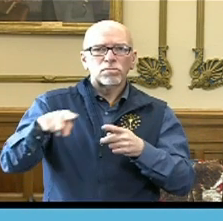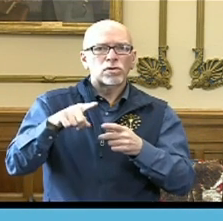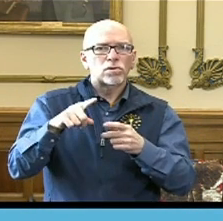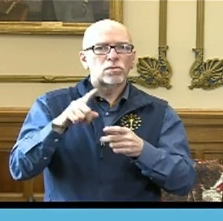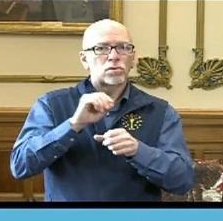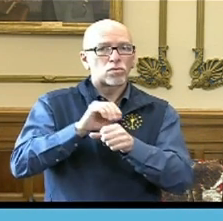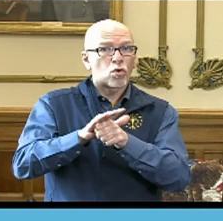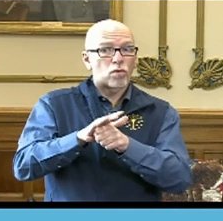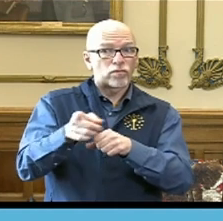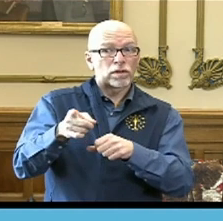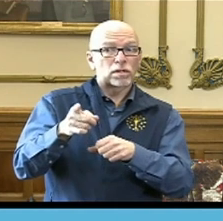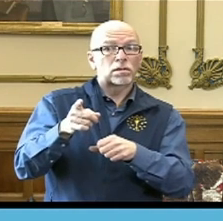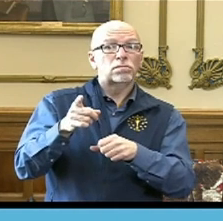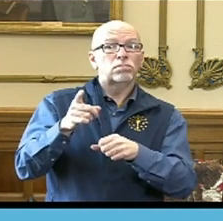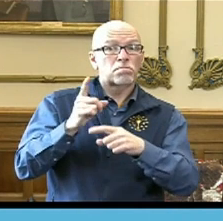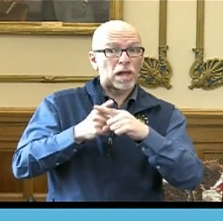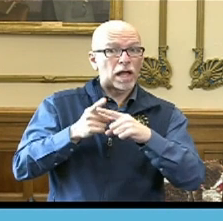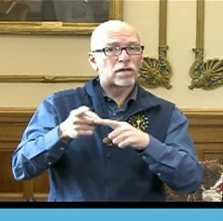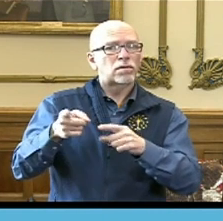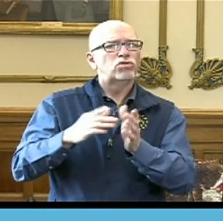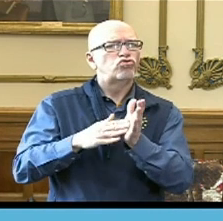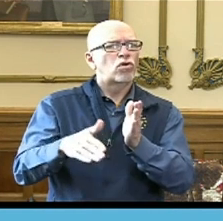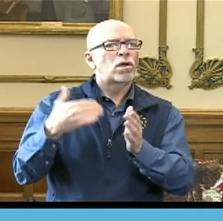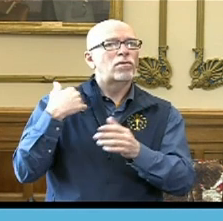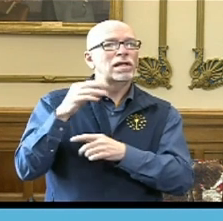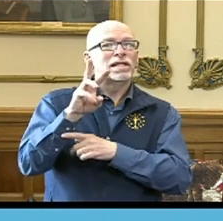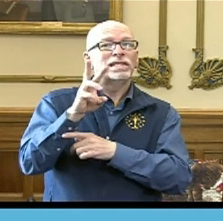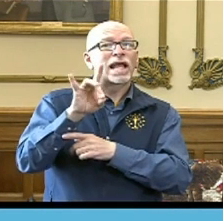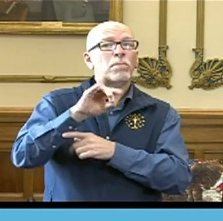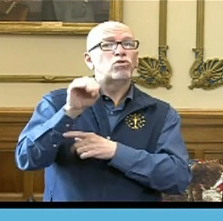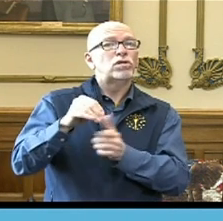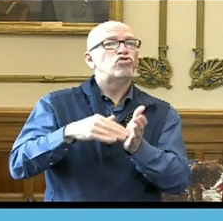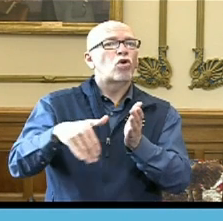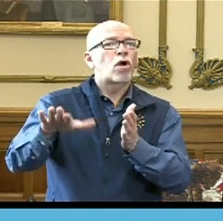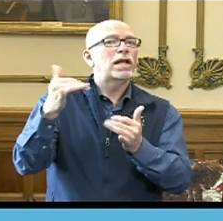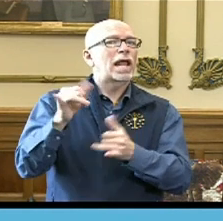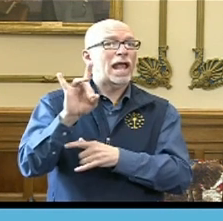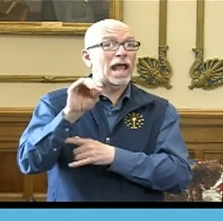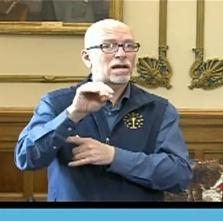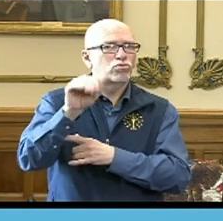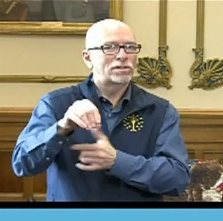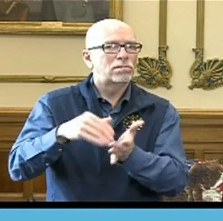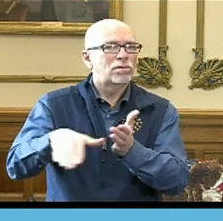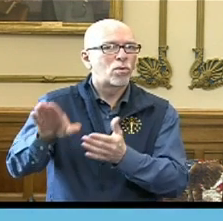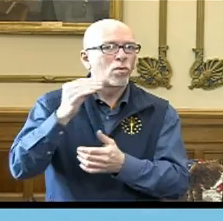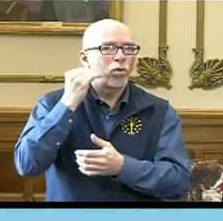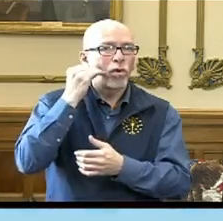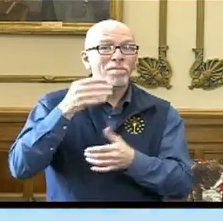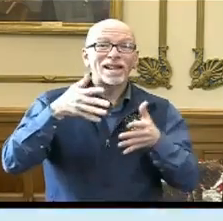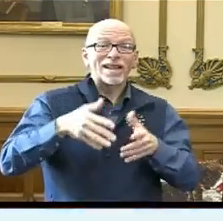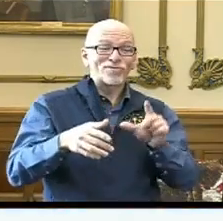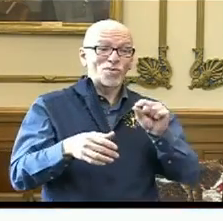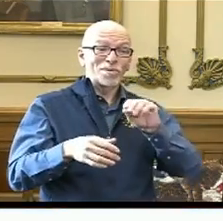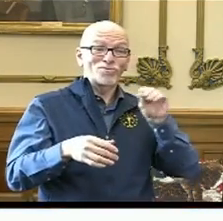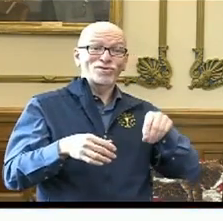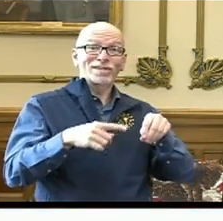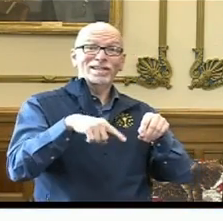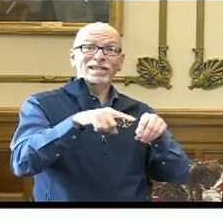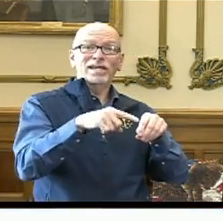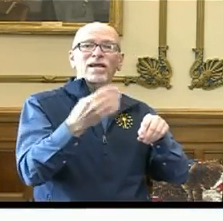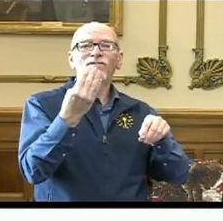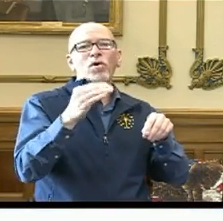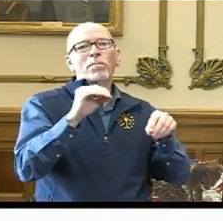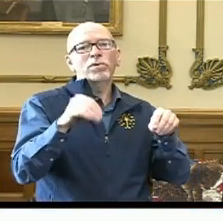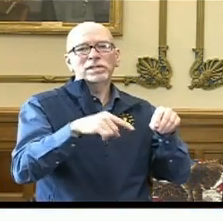COVID-19 who have been discharged grow from 68 to 80%. Of the remaining 20%, 14% unfortunately